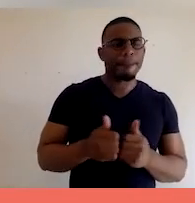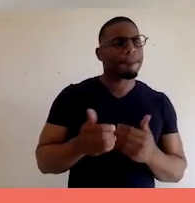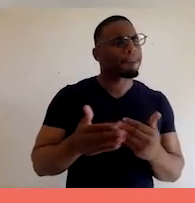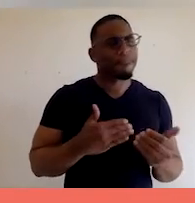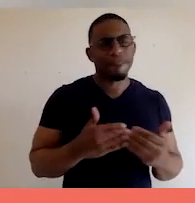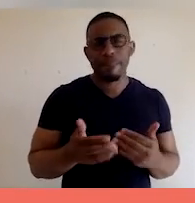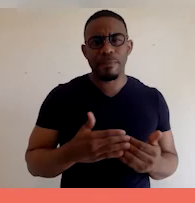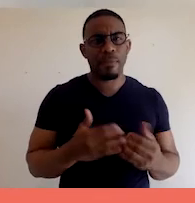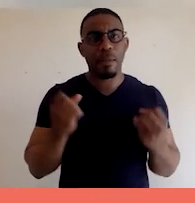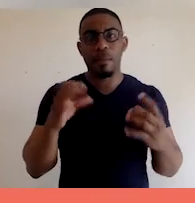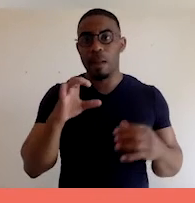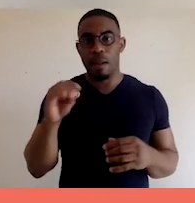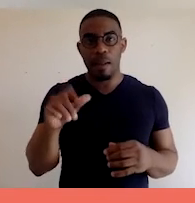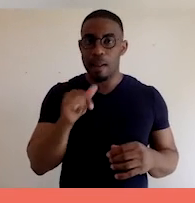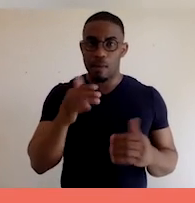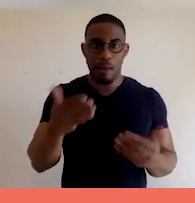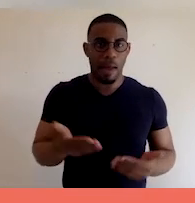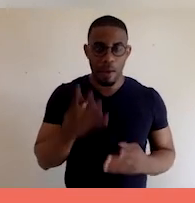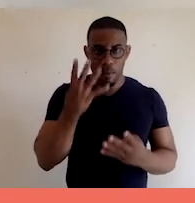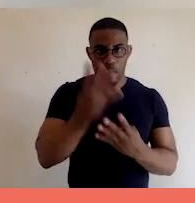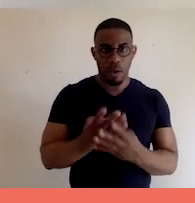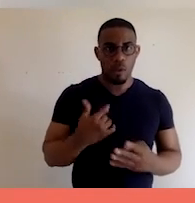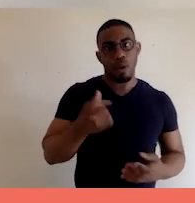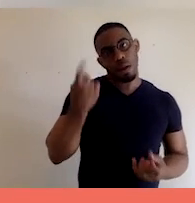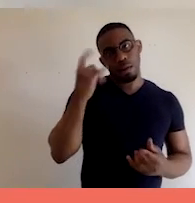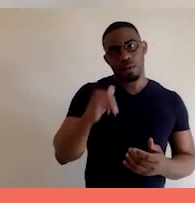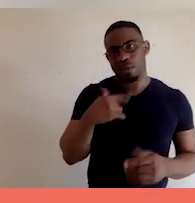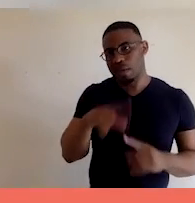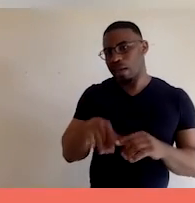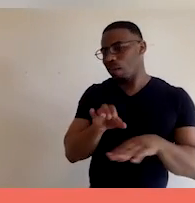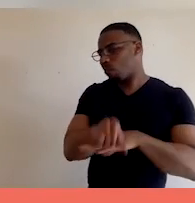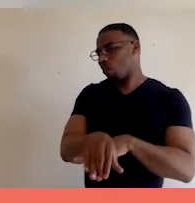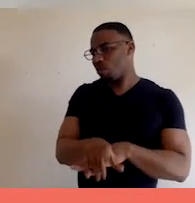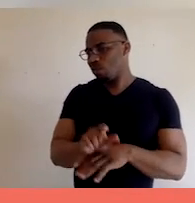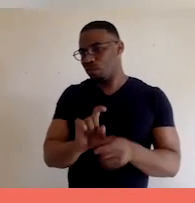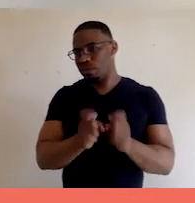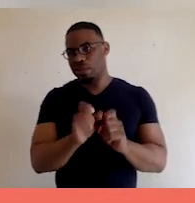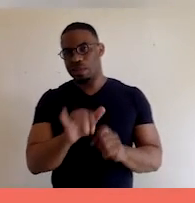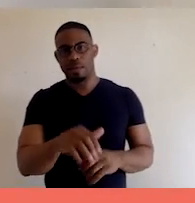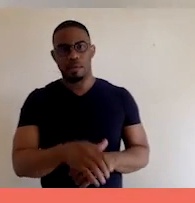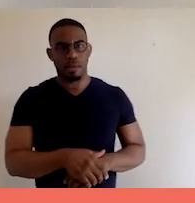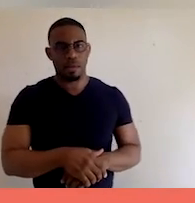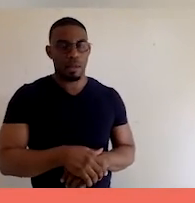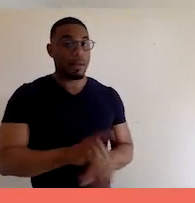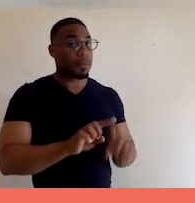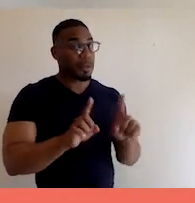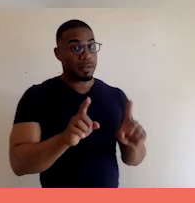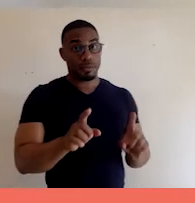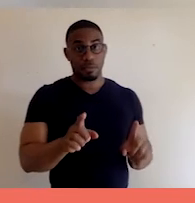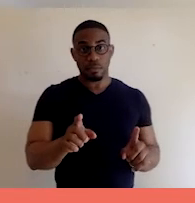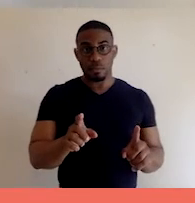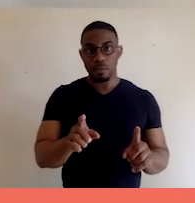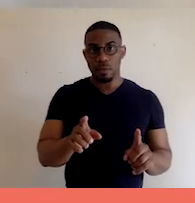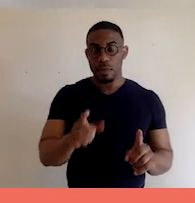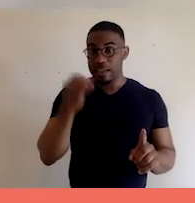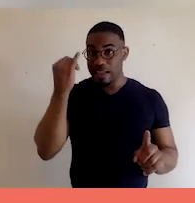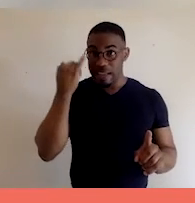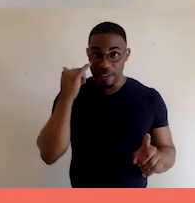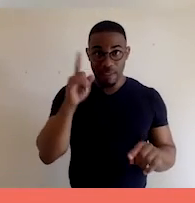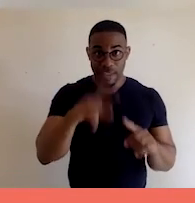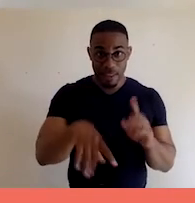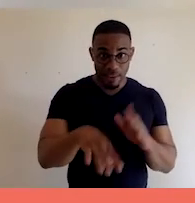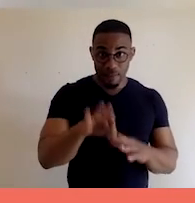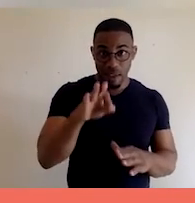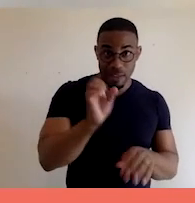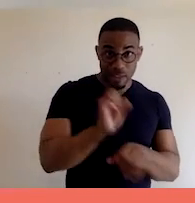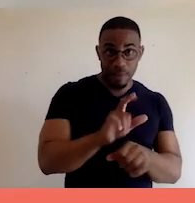Even there's many companies that don't hire prisoners, and we understand. We can't force you to change that. But if they can't find